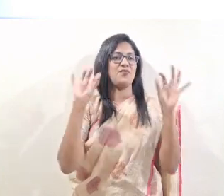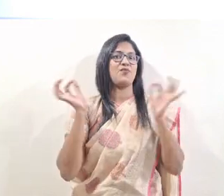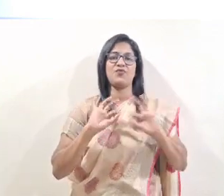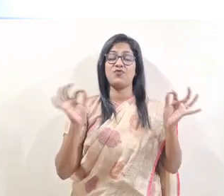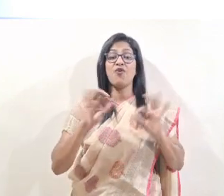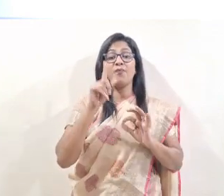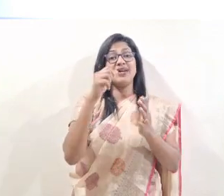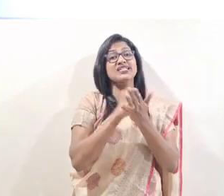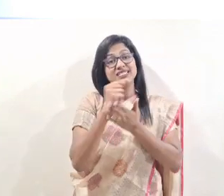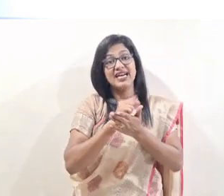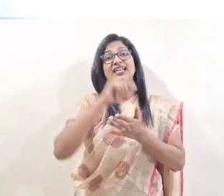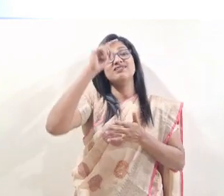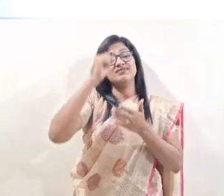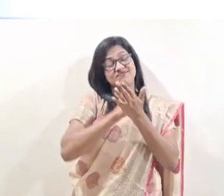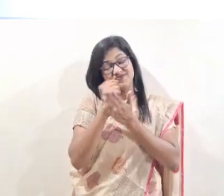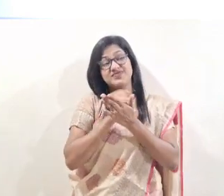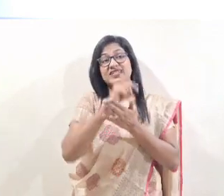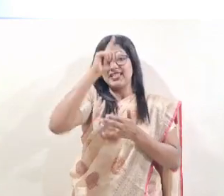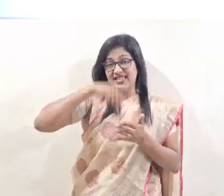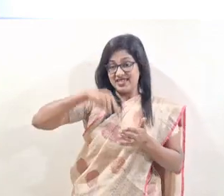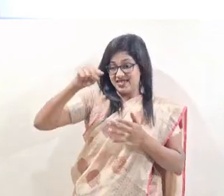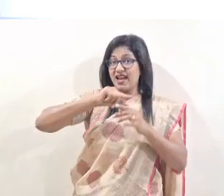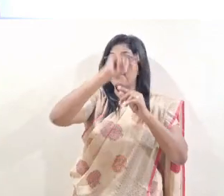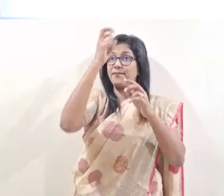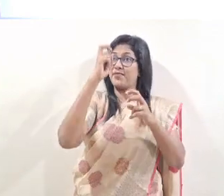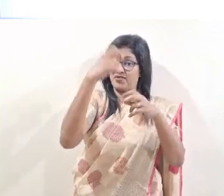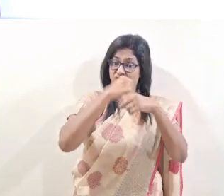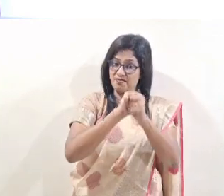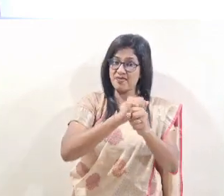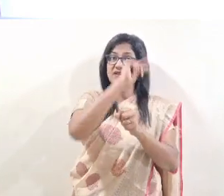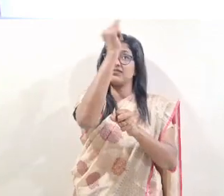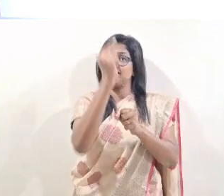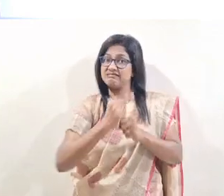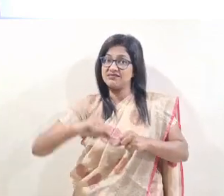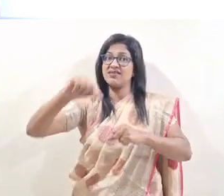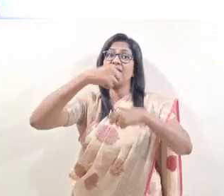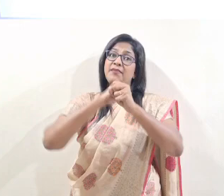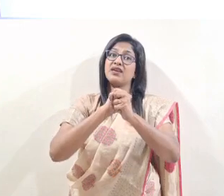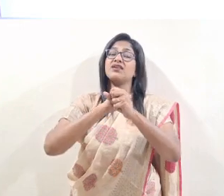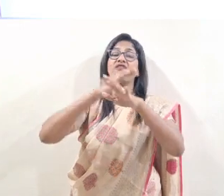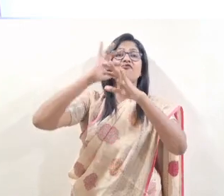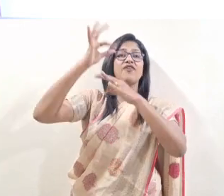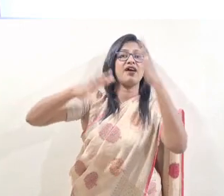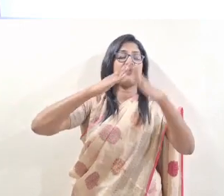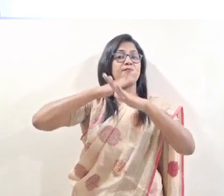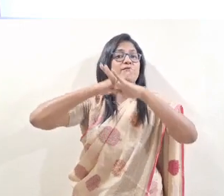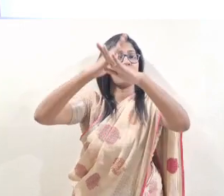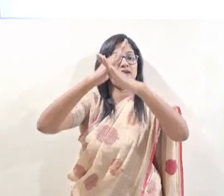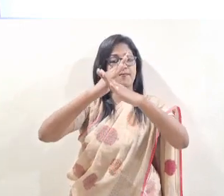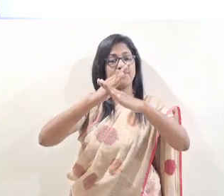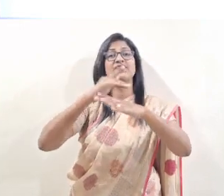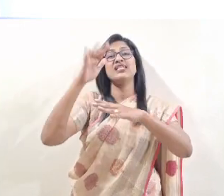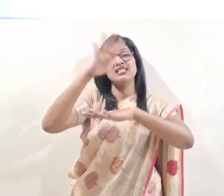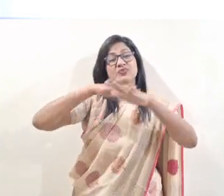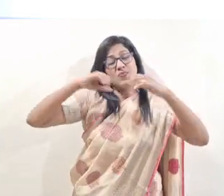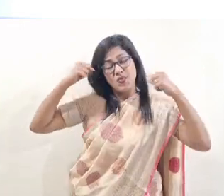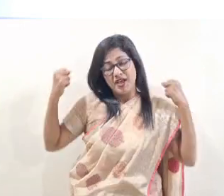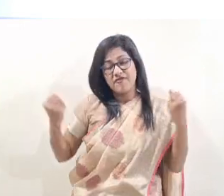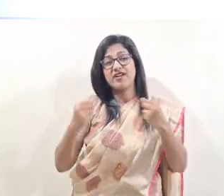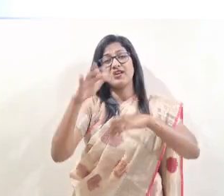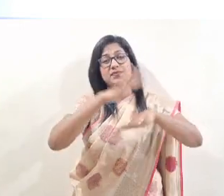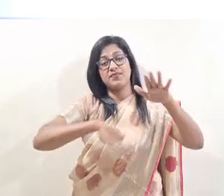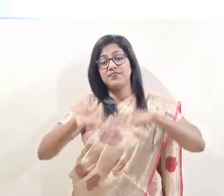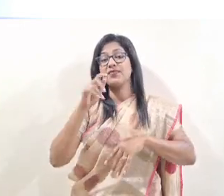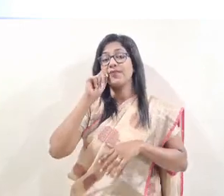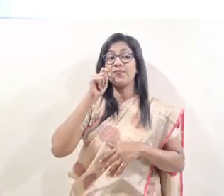that the metro had it. And it was really a lot of effort and planning had gone into it. That is why I said